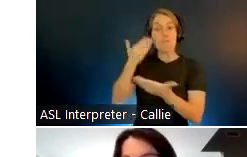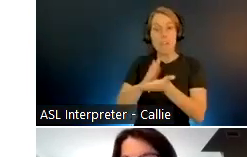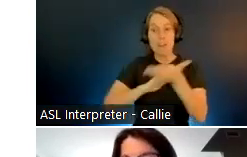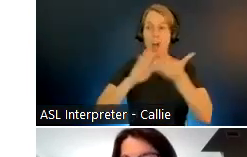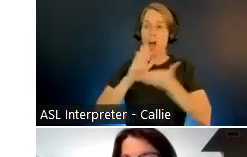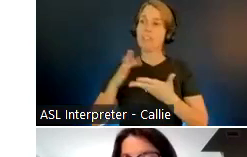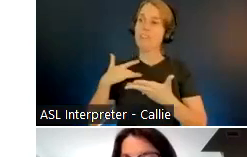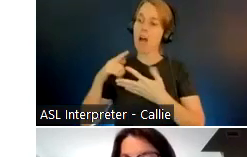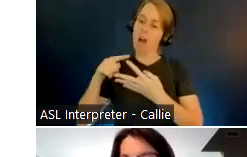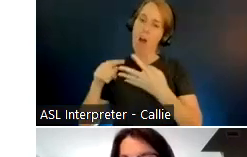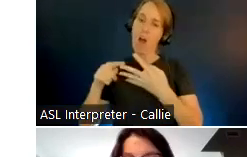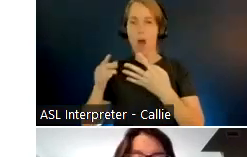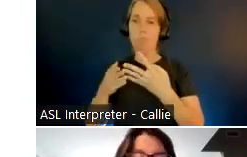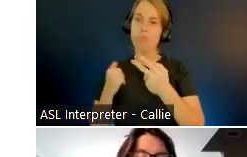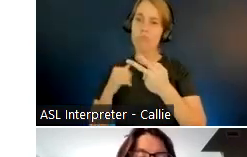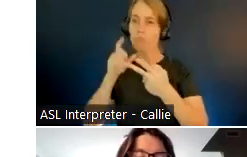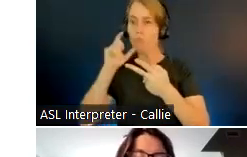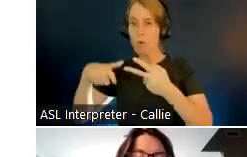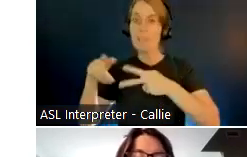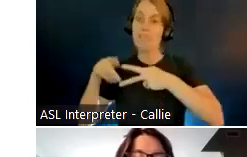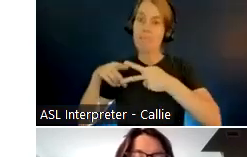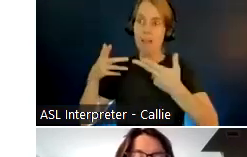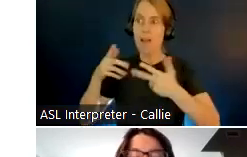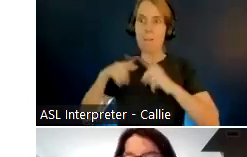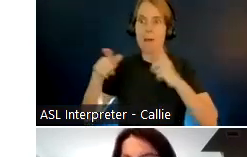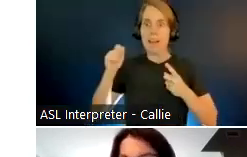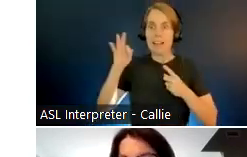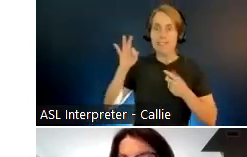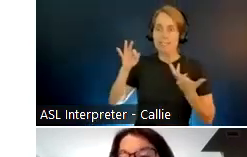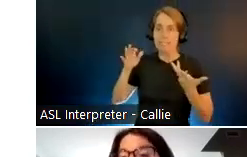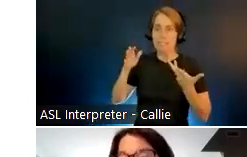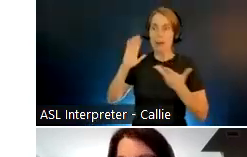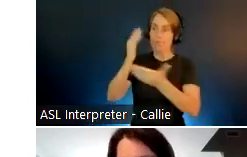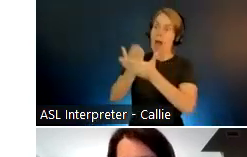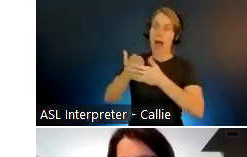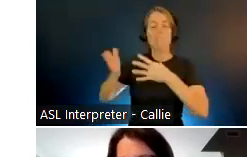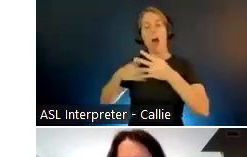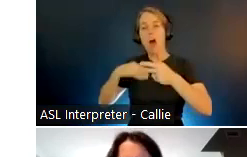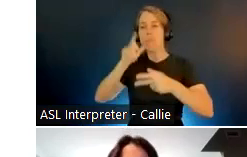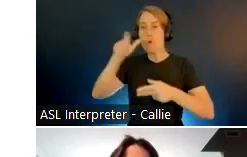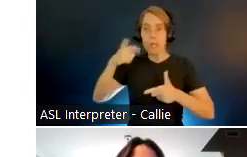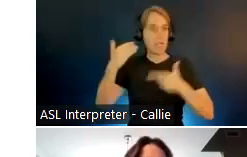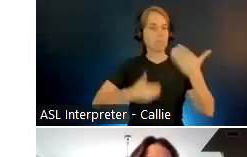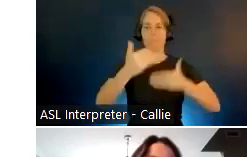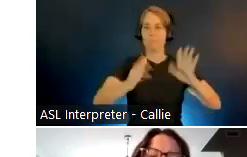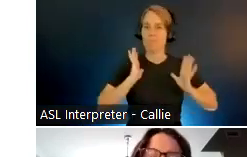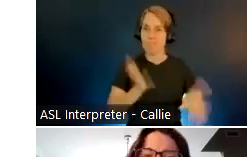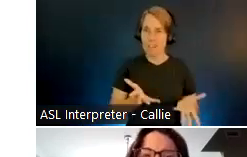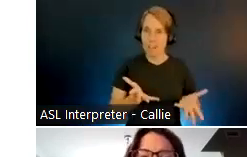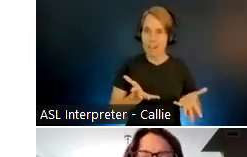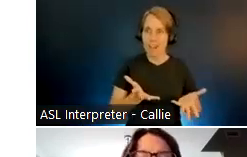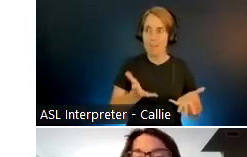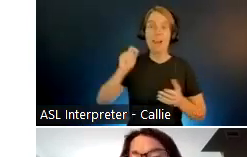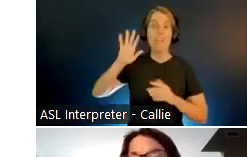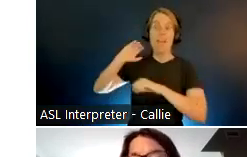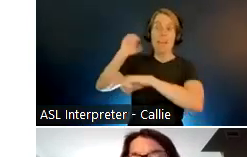those accommodations in place and need them. I have witnessed that so many times in that